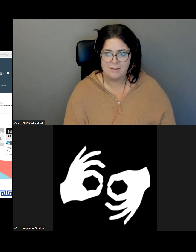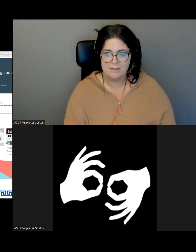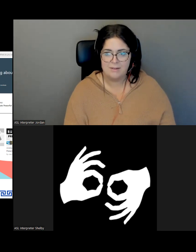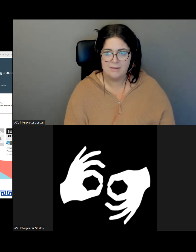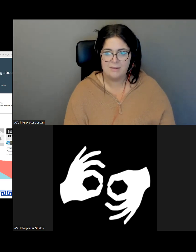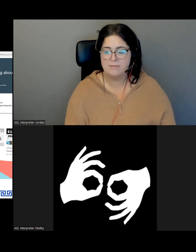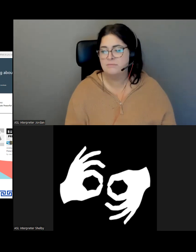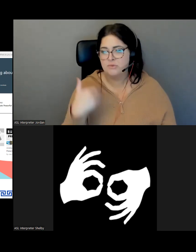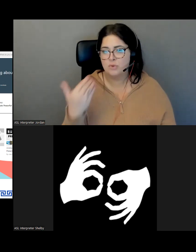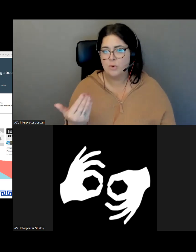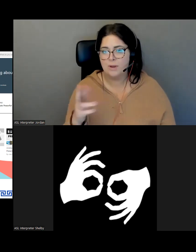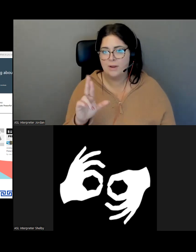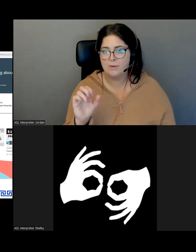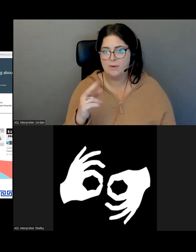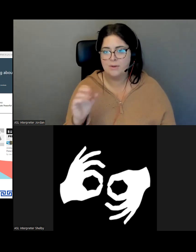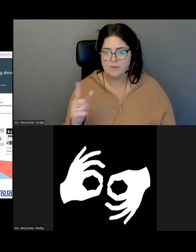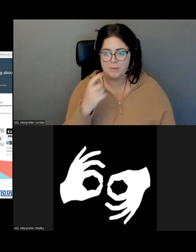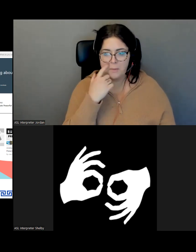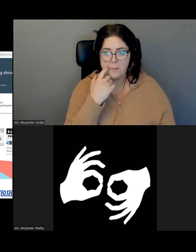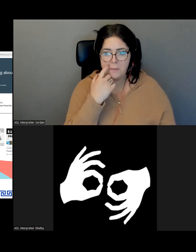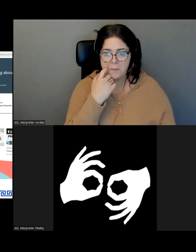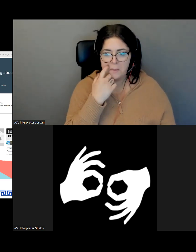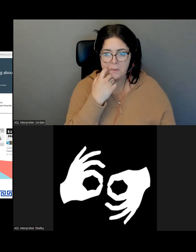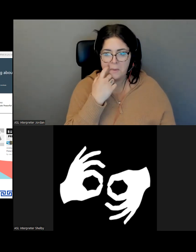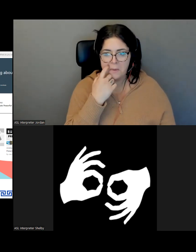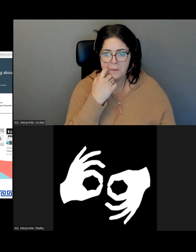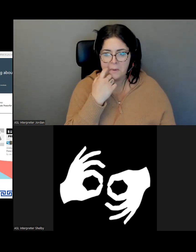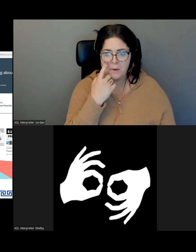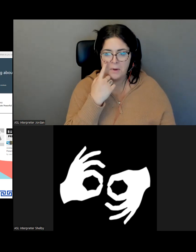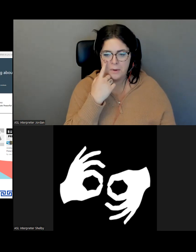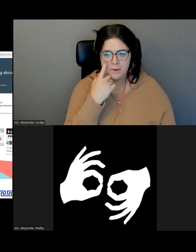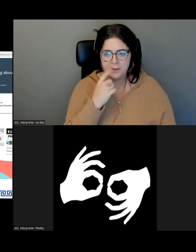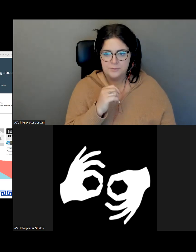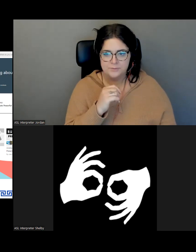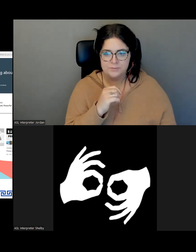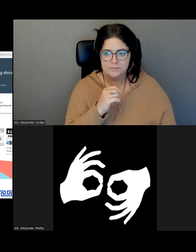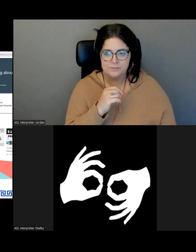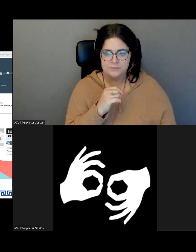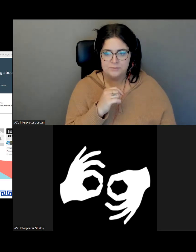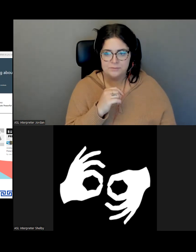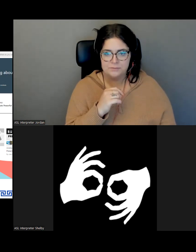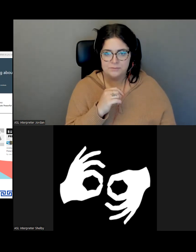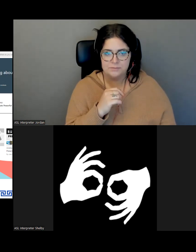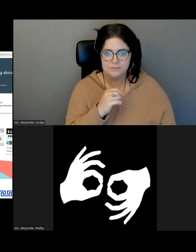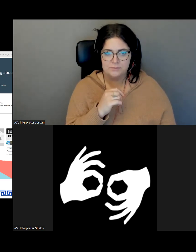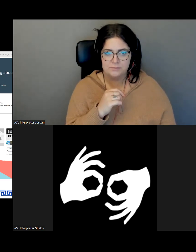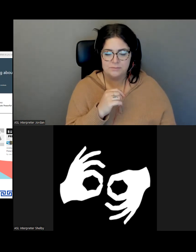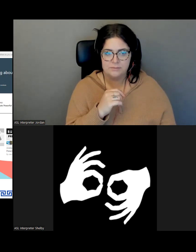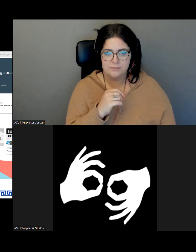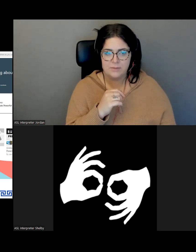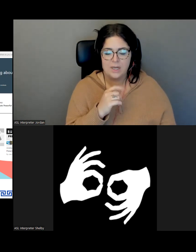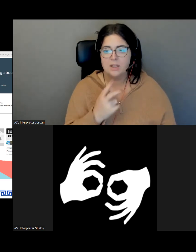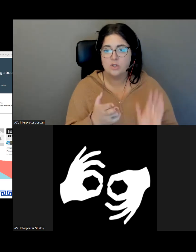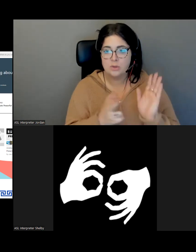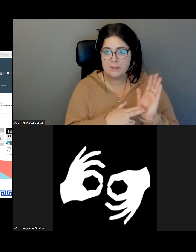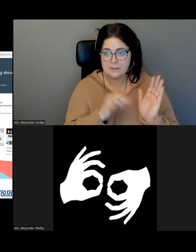You go ahead. Oh, okay. So it's going to like give you an option of like signing in with a library card, and